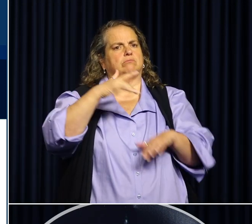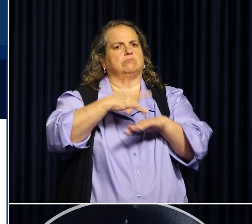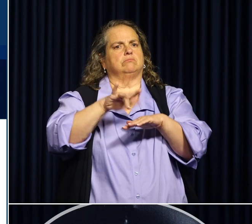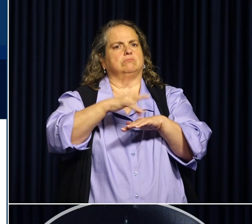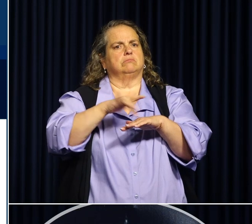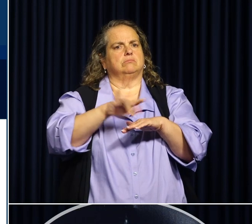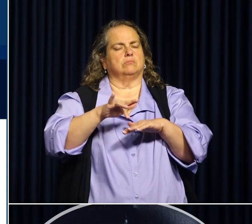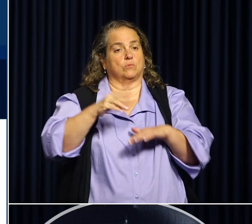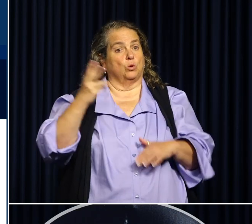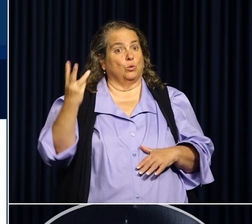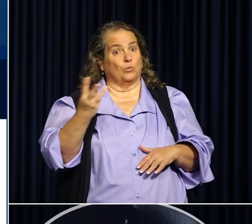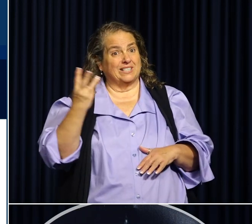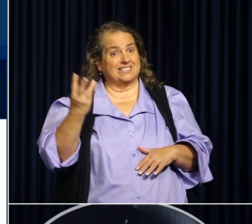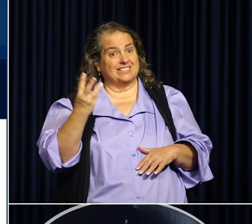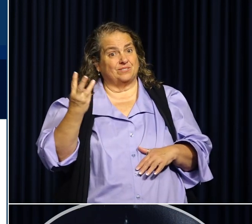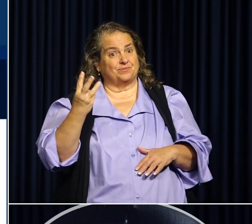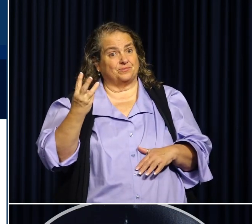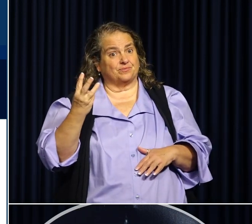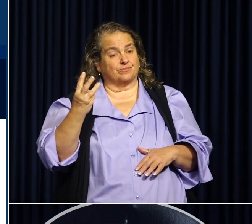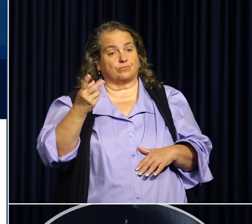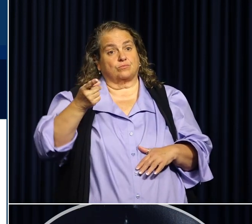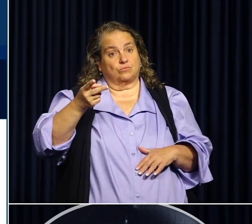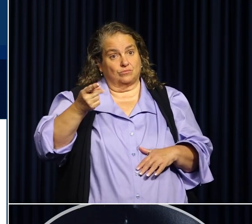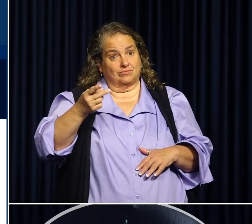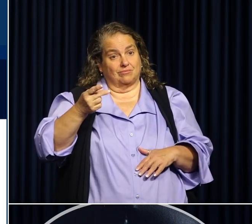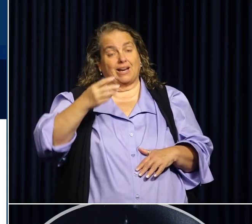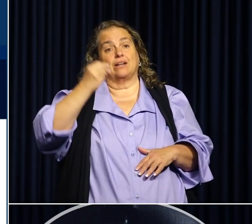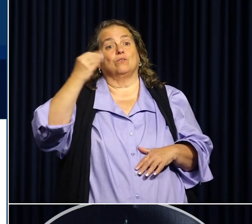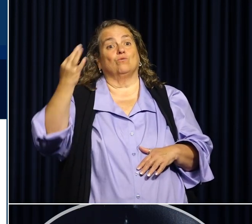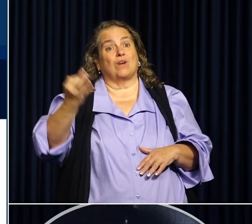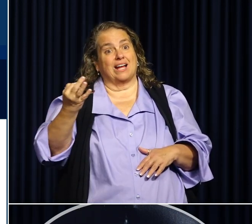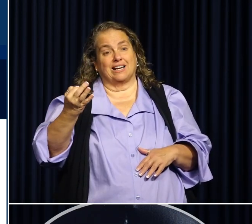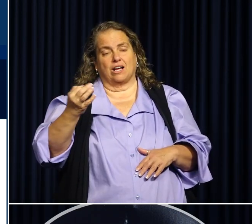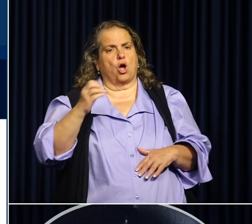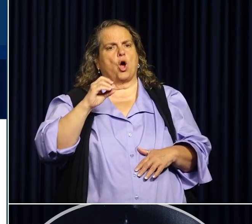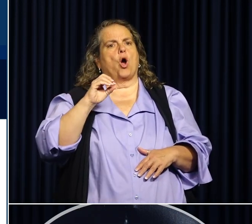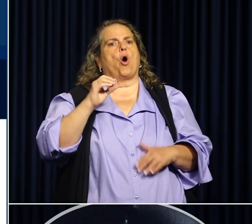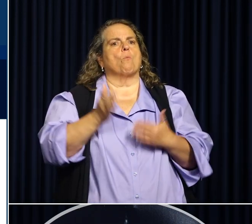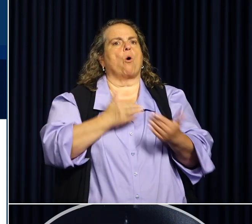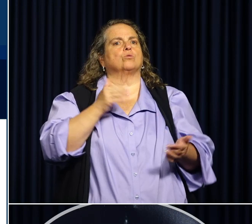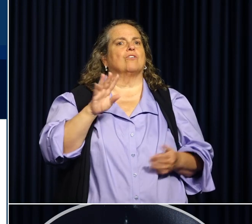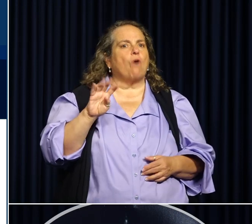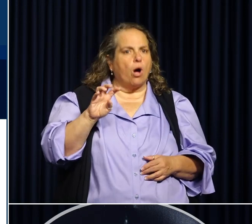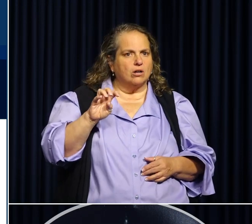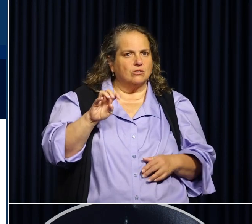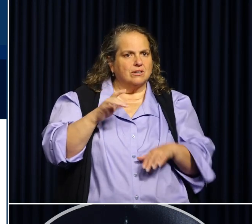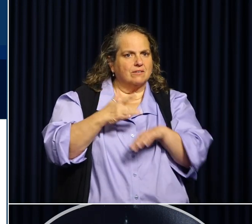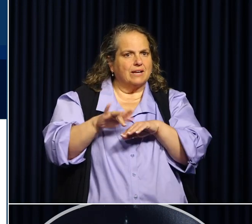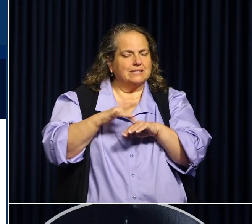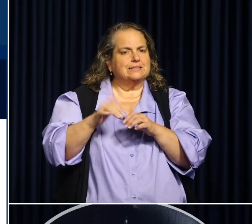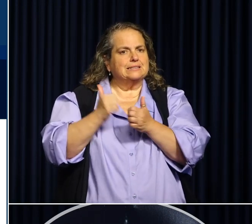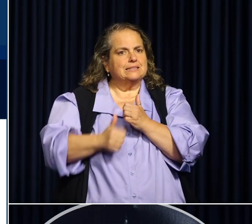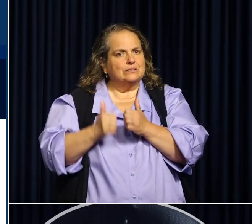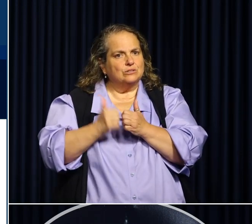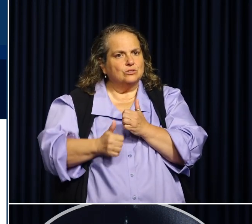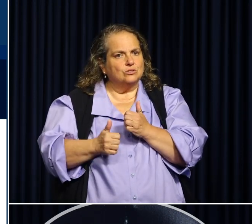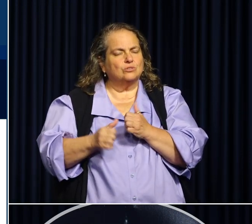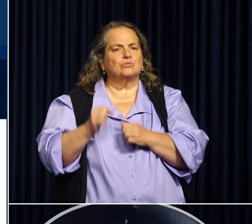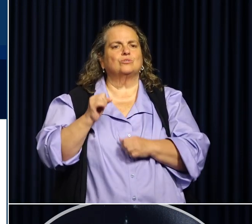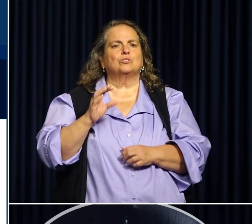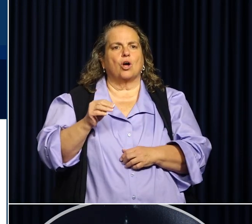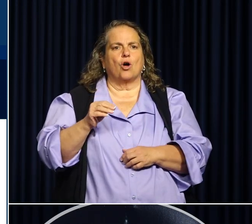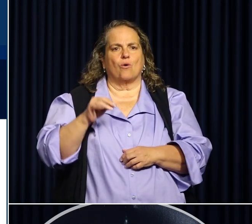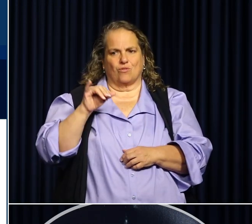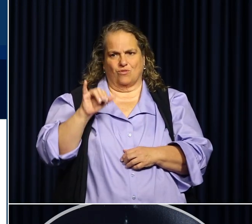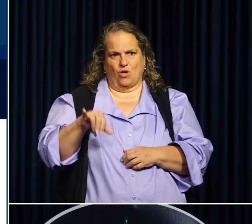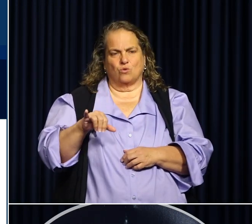spots. On Wednesday and Thursday and Friday, we have almost 400 slots apiece. So those